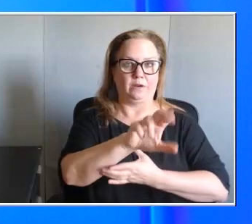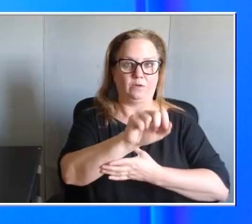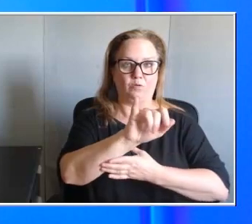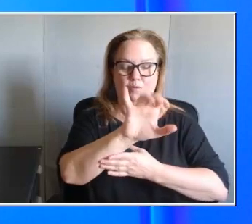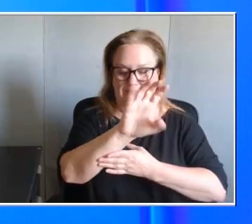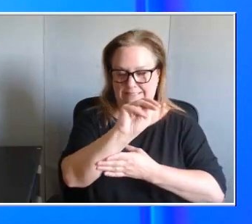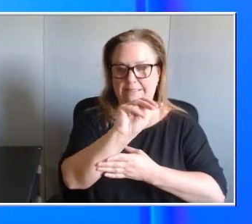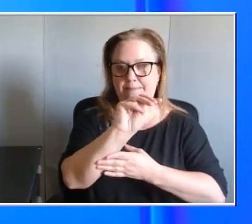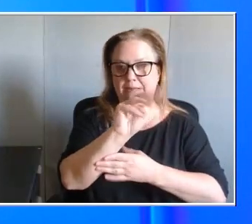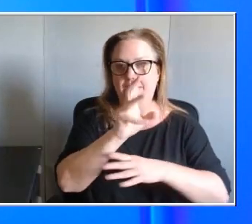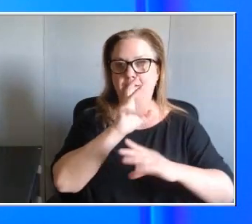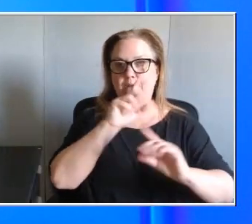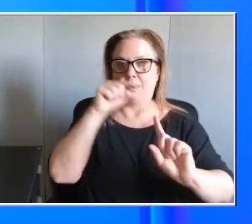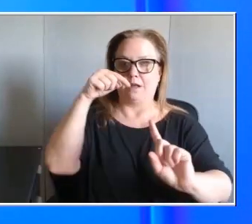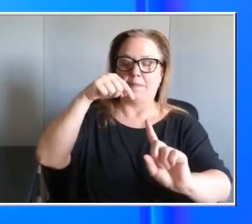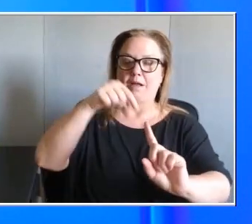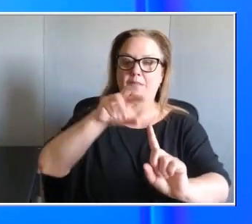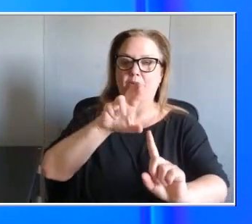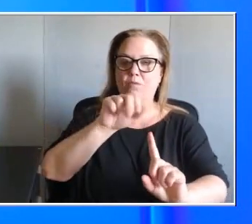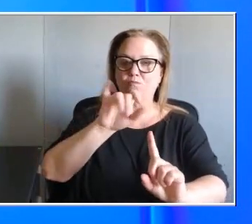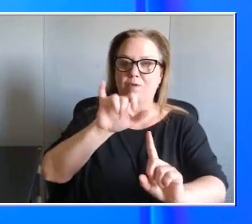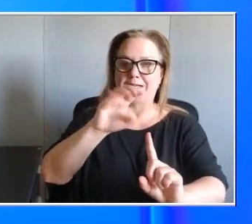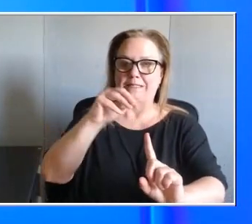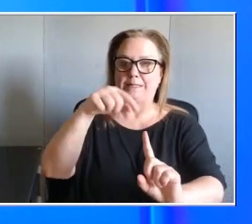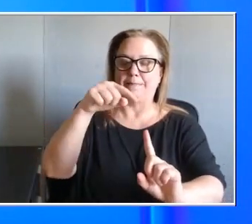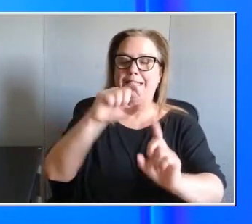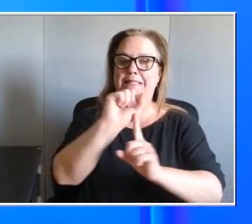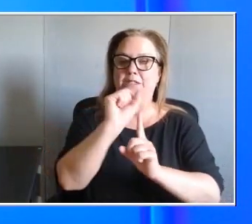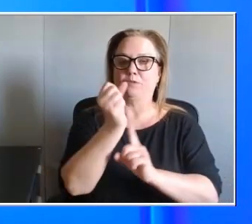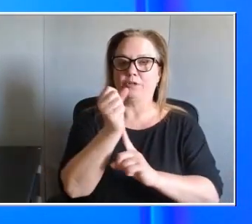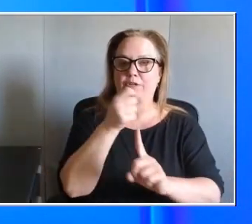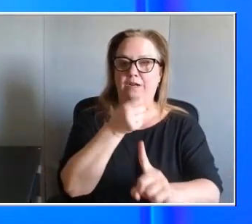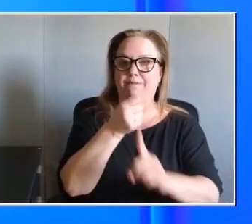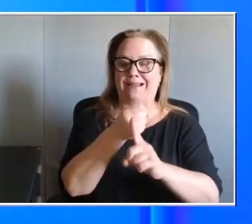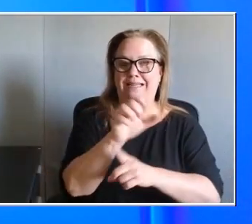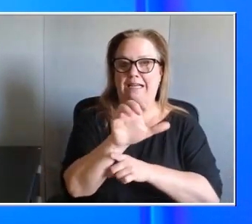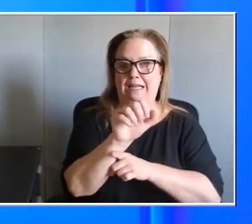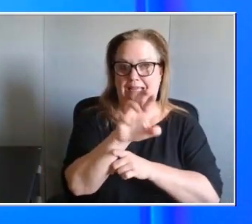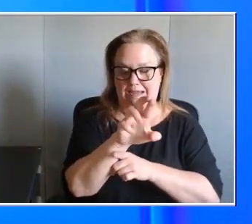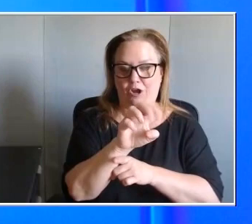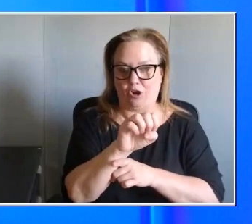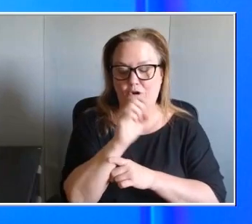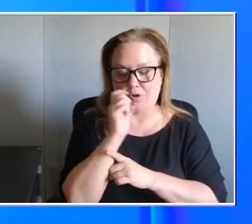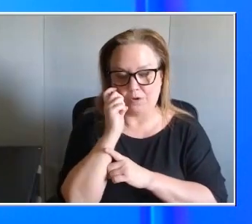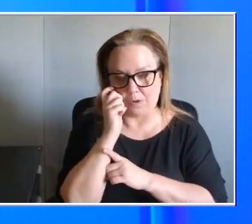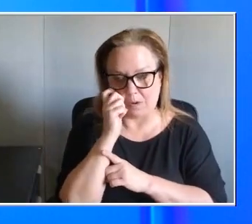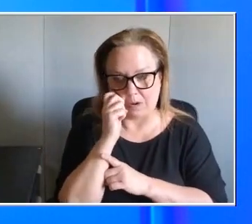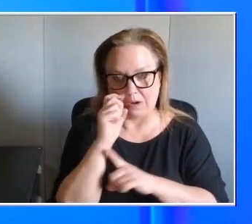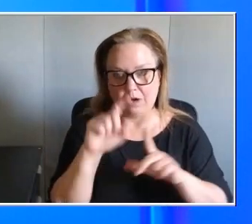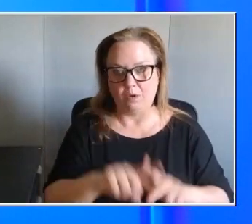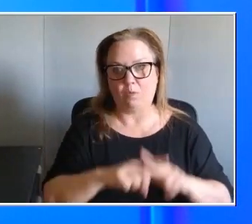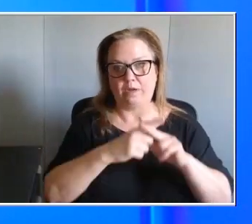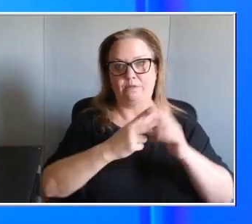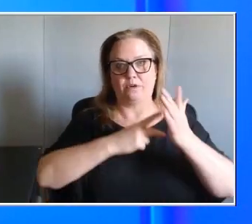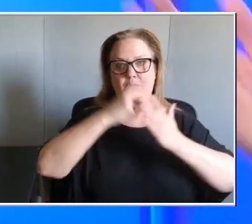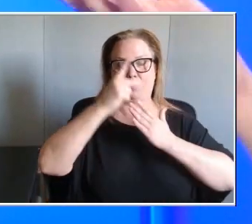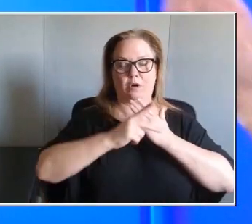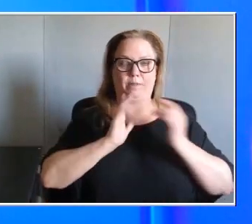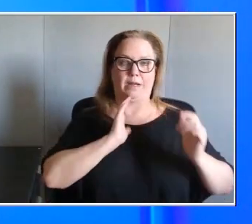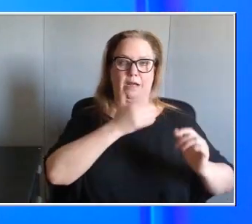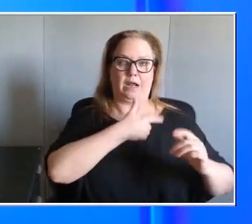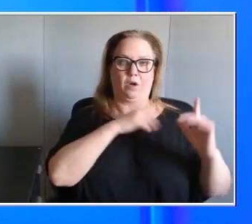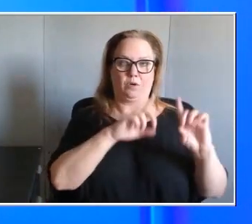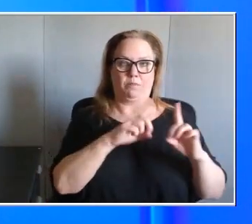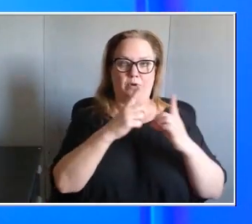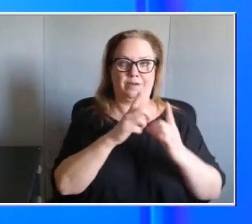talk exactly how those sort of, situations affected care. We have started a program in our department that